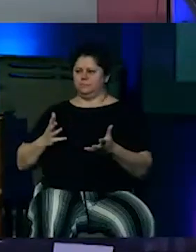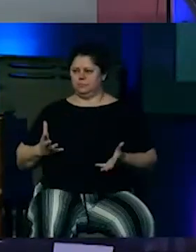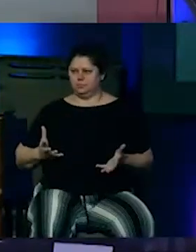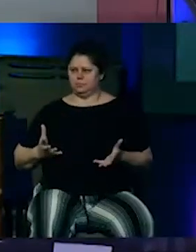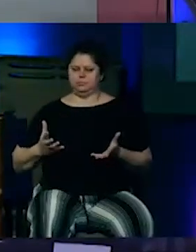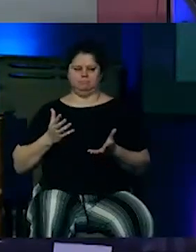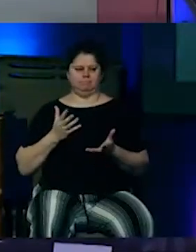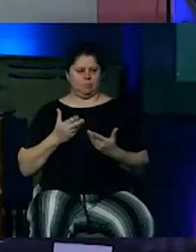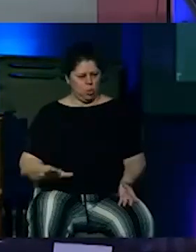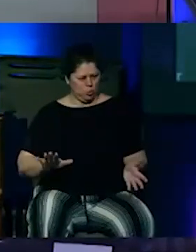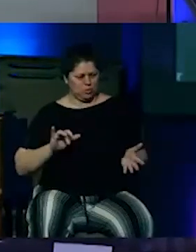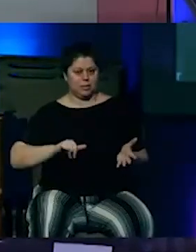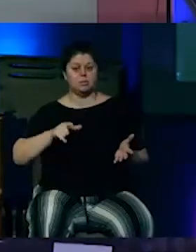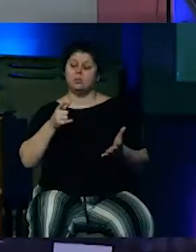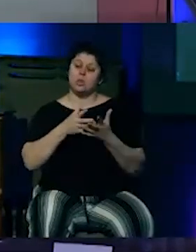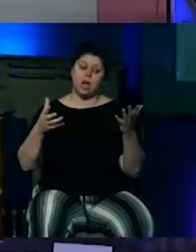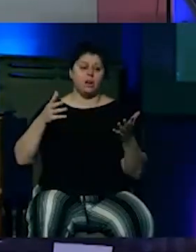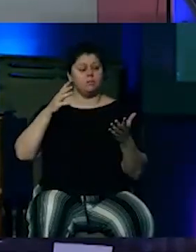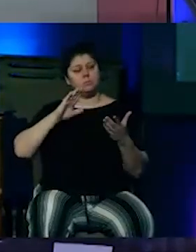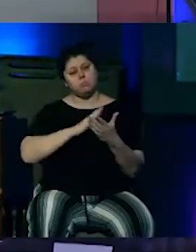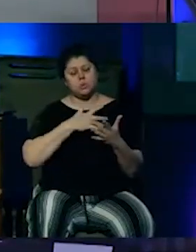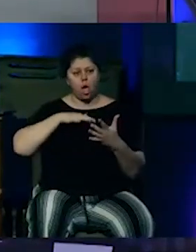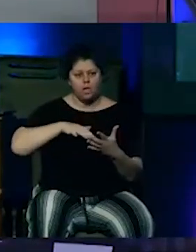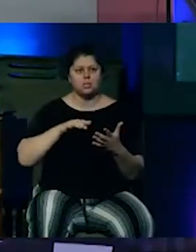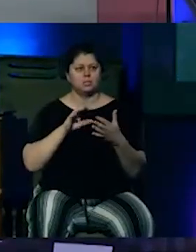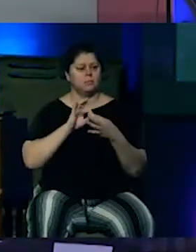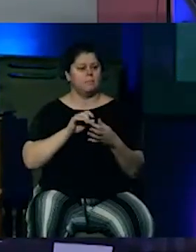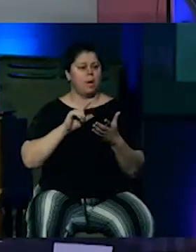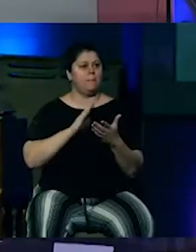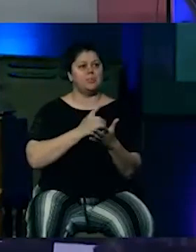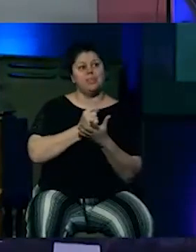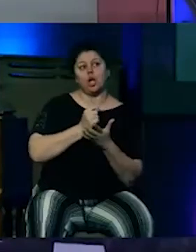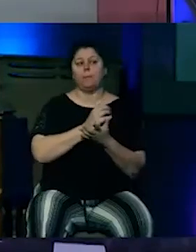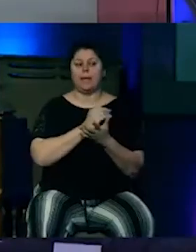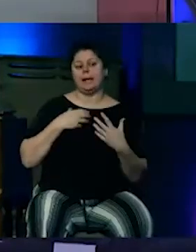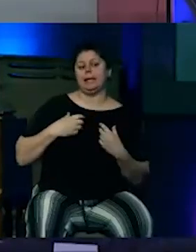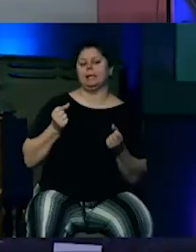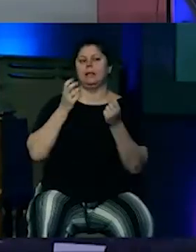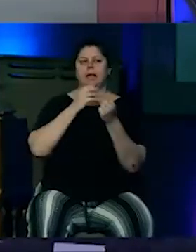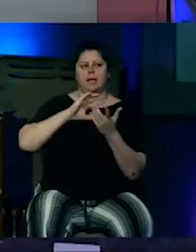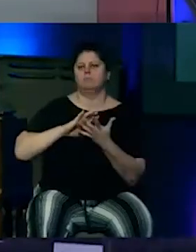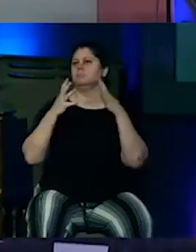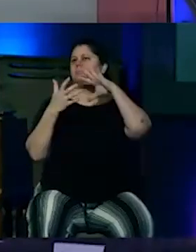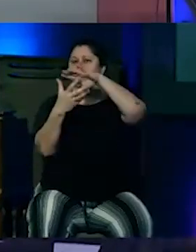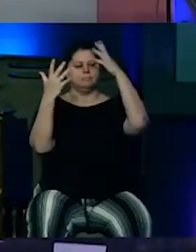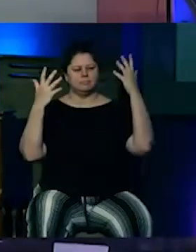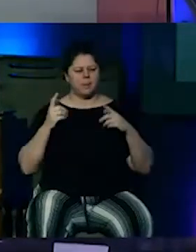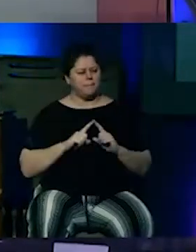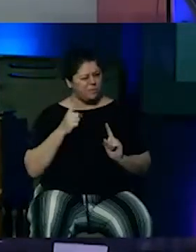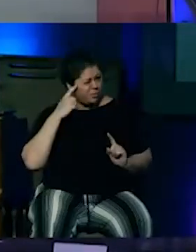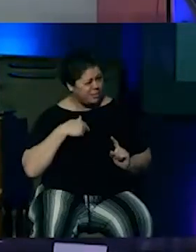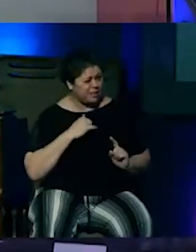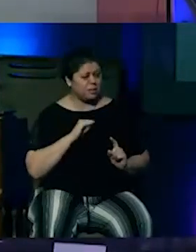about healing and trance and music as therapy, music therapy. But for me, it's also about